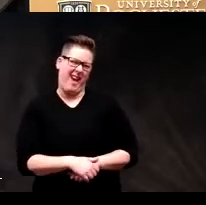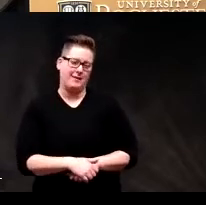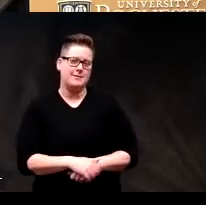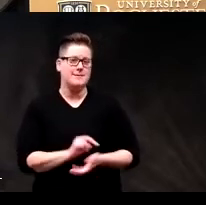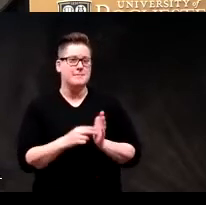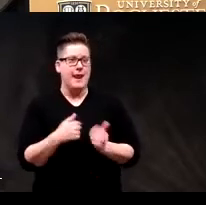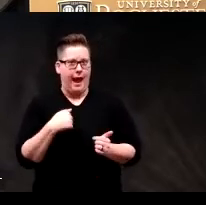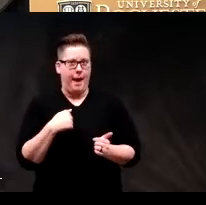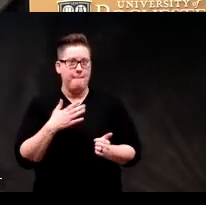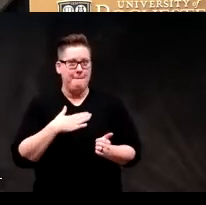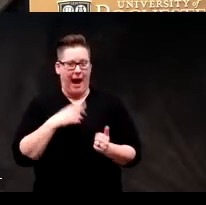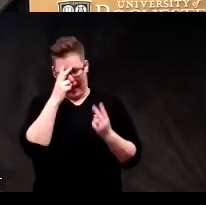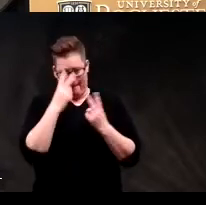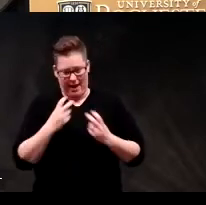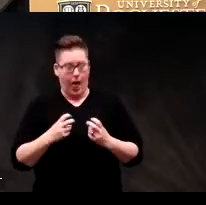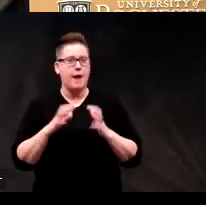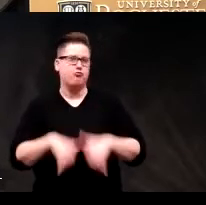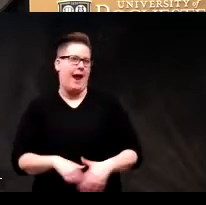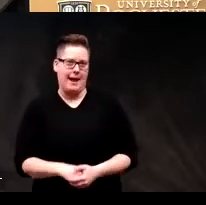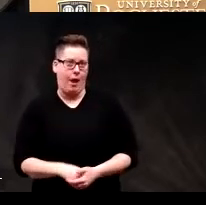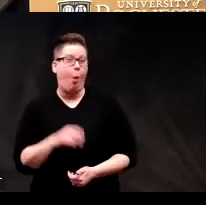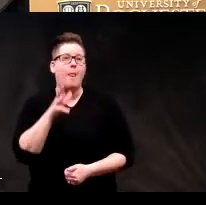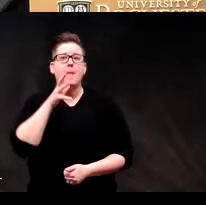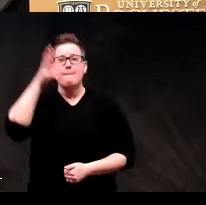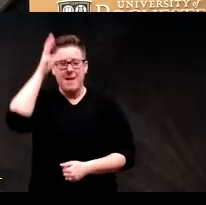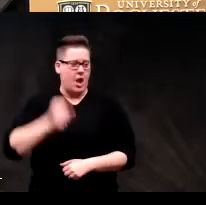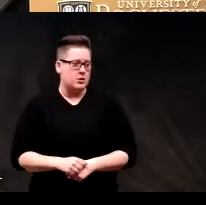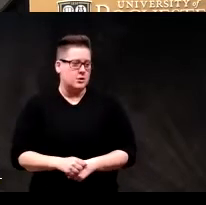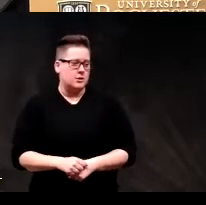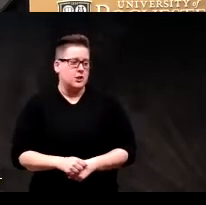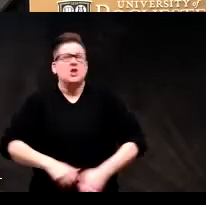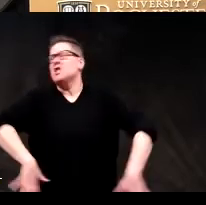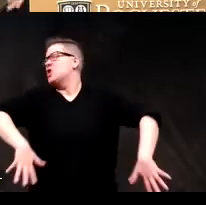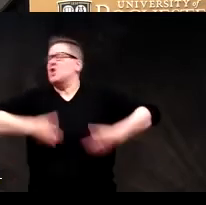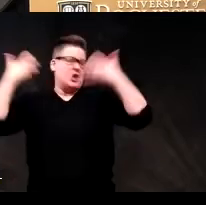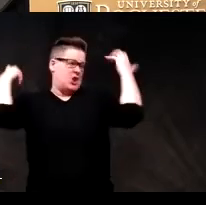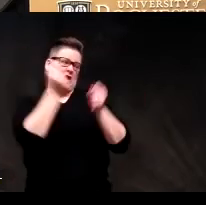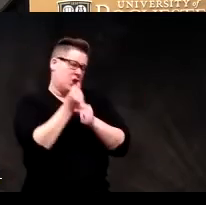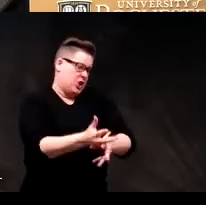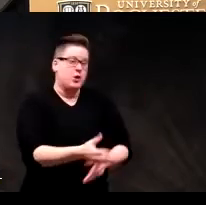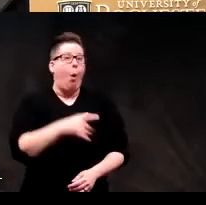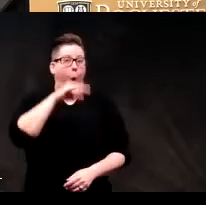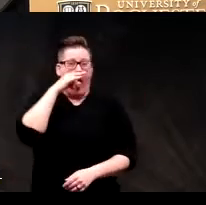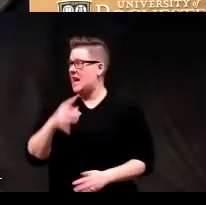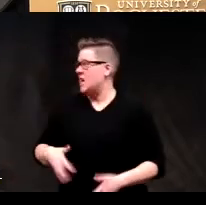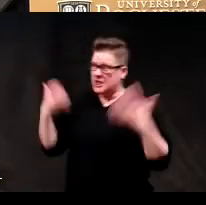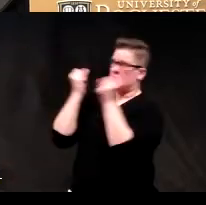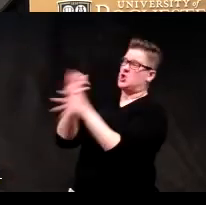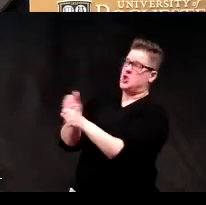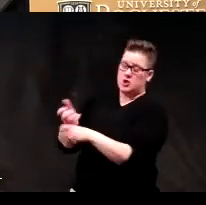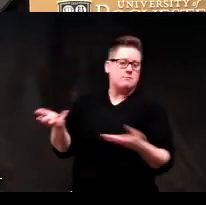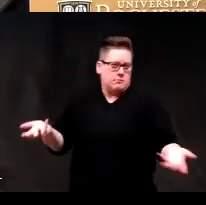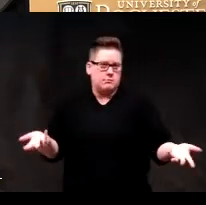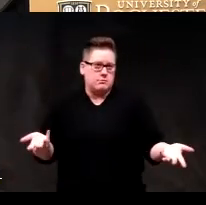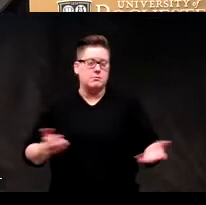having a mentalizing breakdown, or the parent just loses it on the child, or the child loses it on someone else.